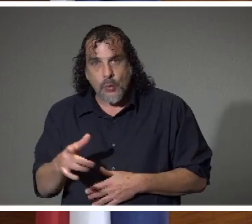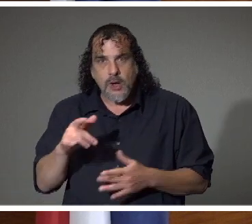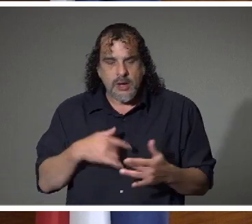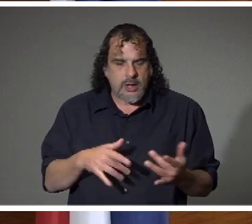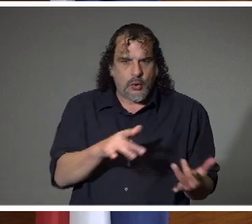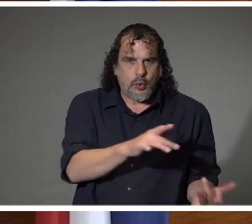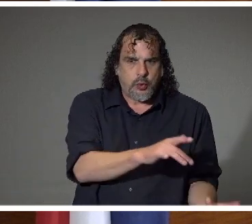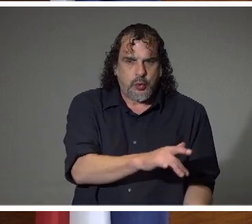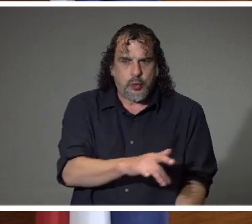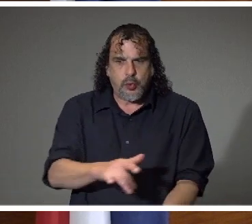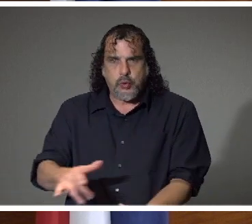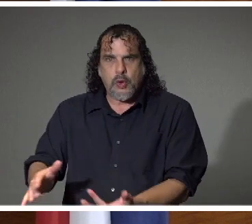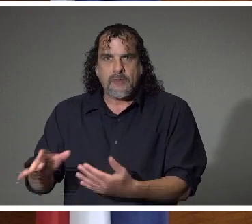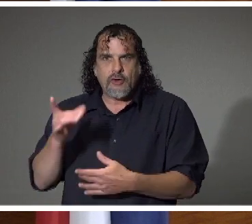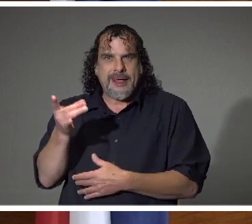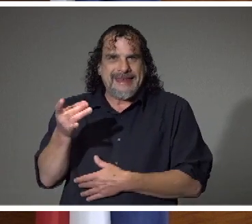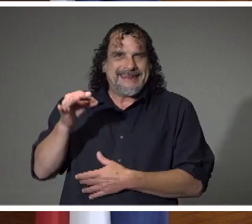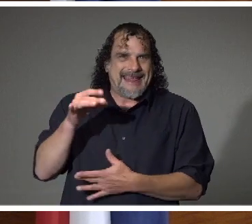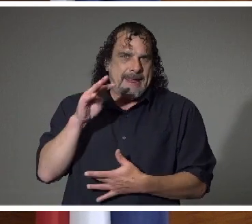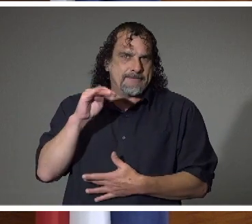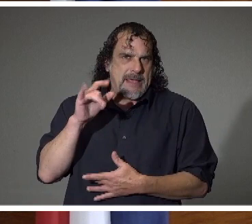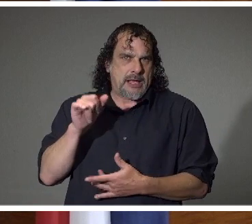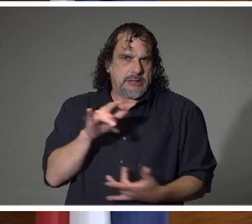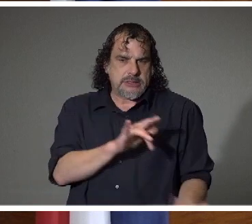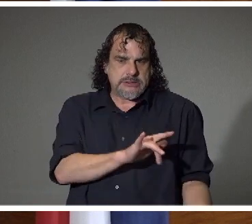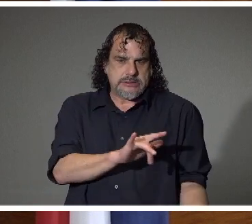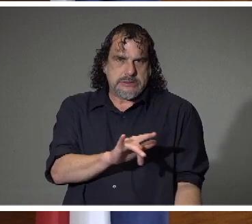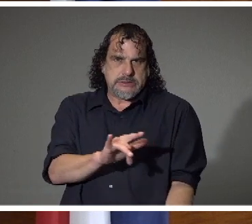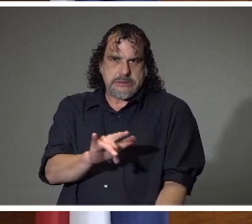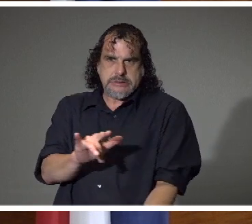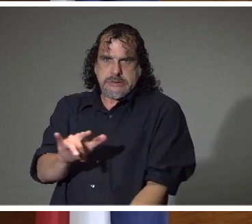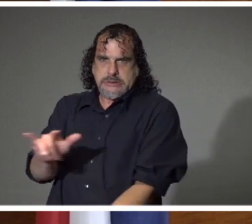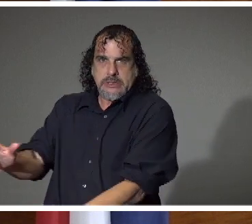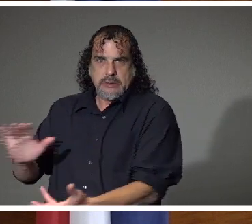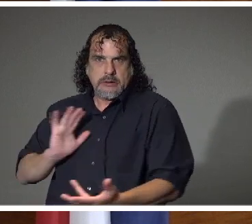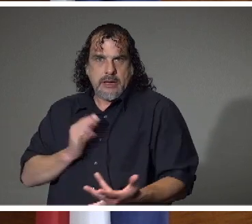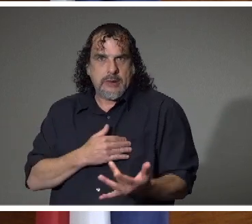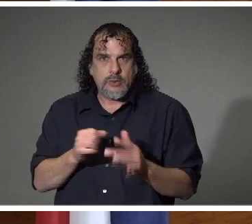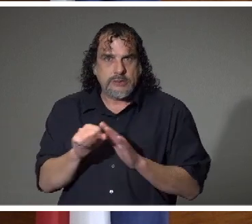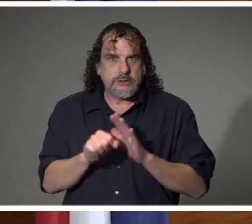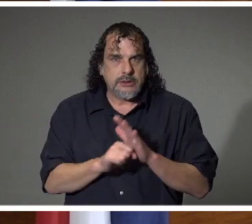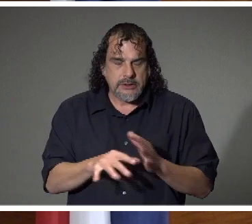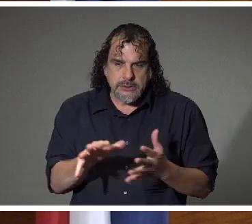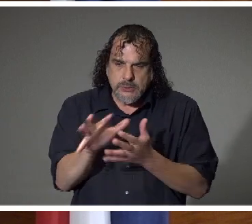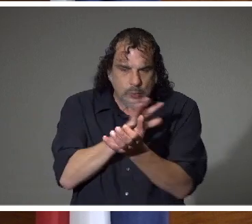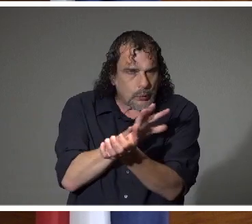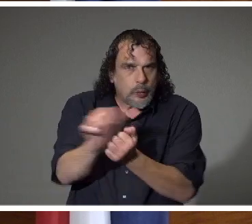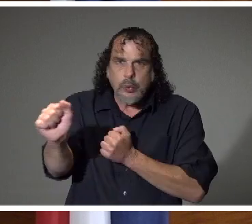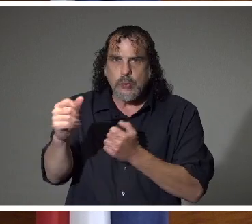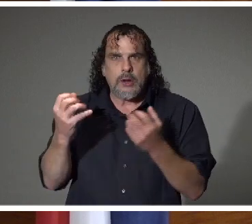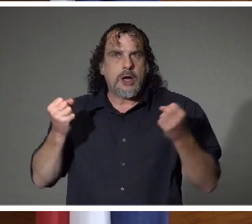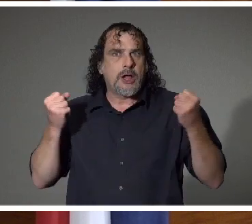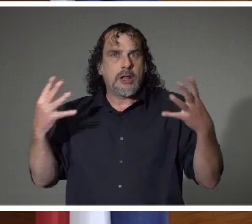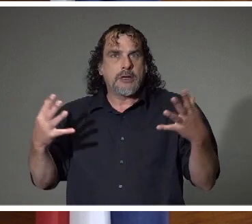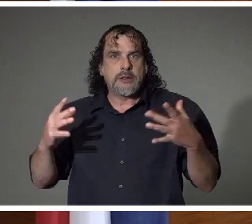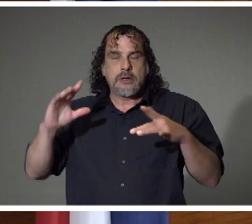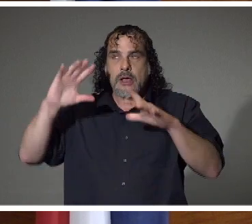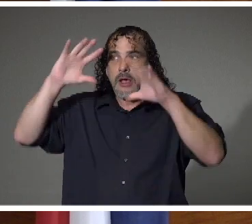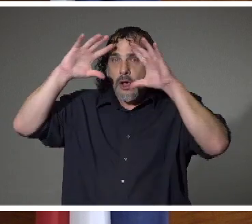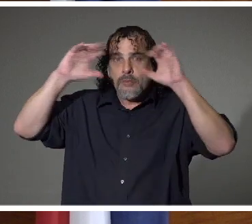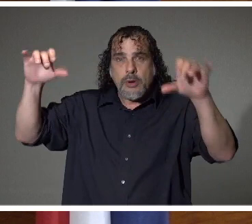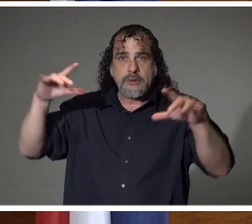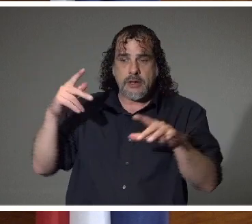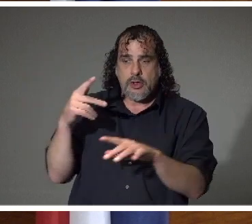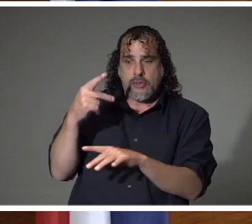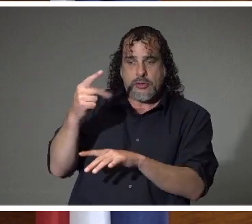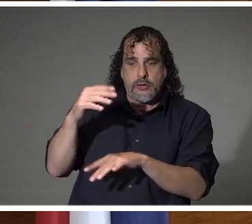ground for nearly 89 miles throughout our state. Significant damage done. The president on Thursday